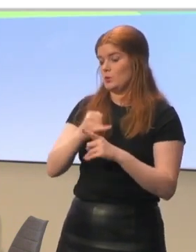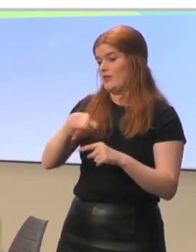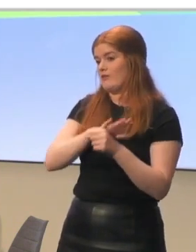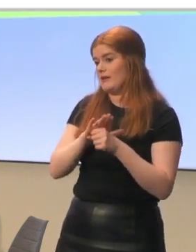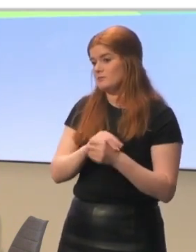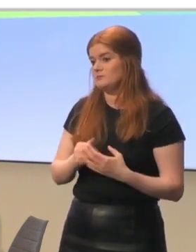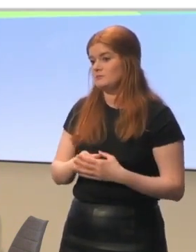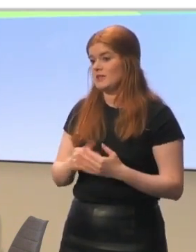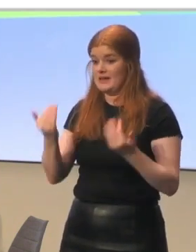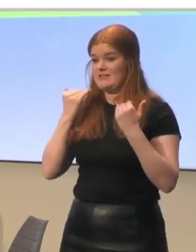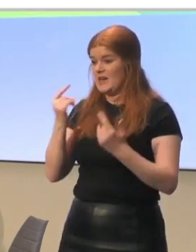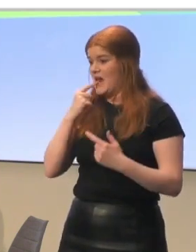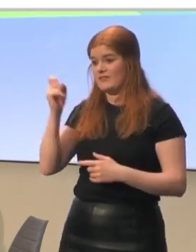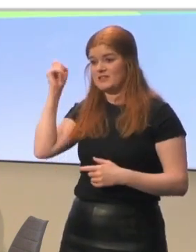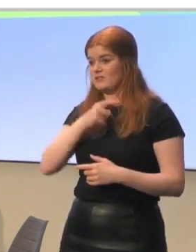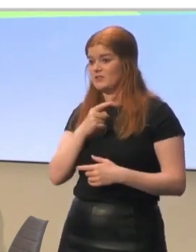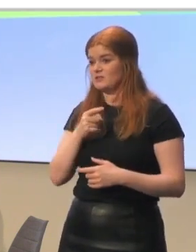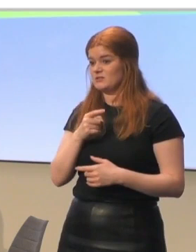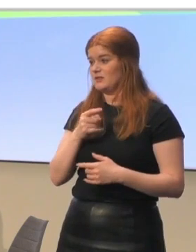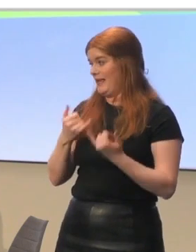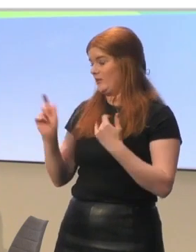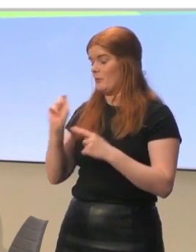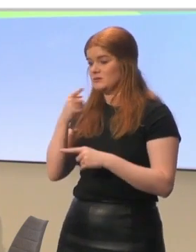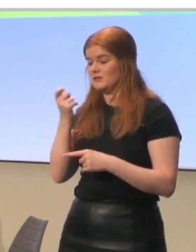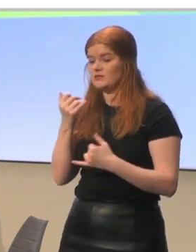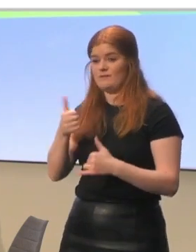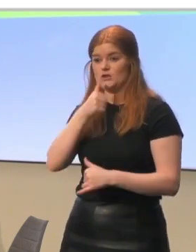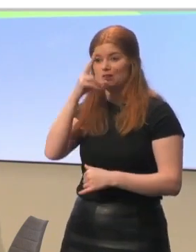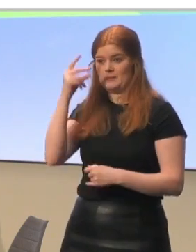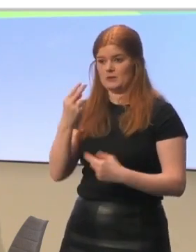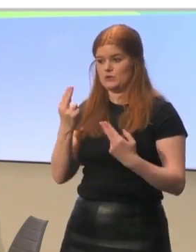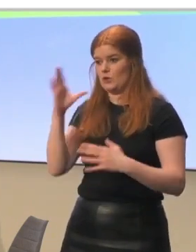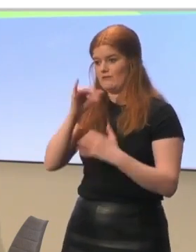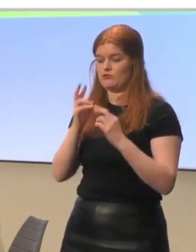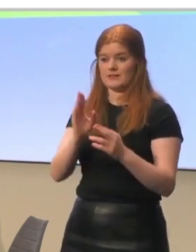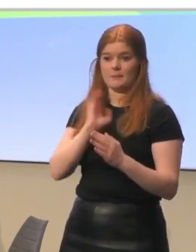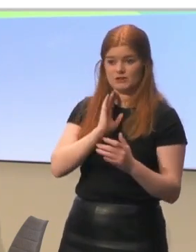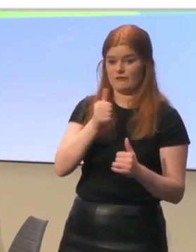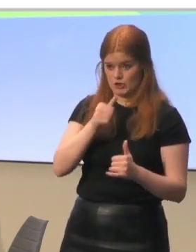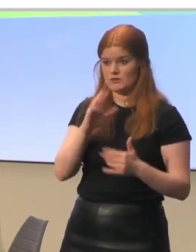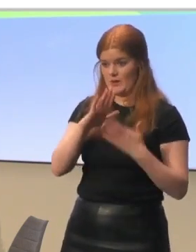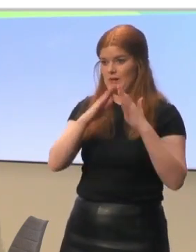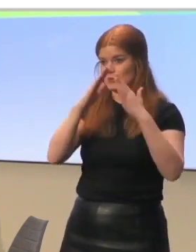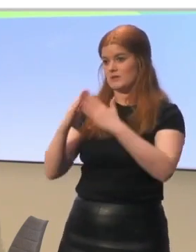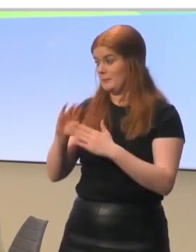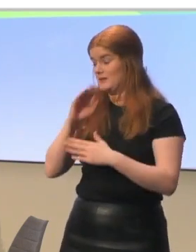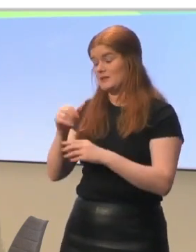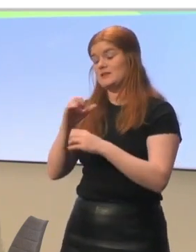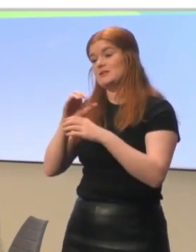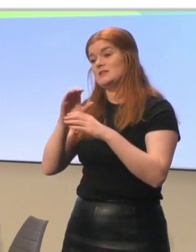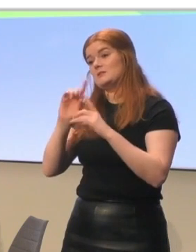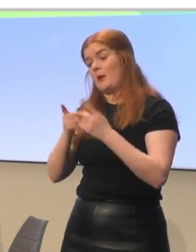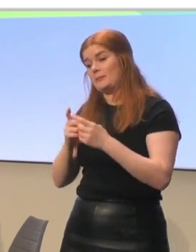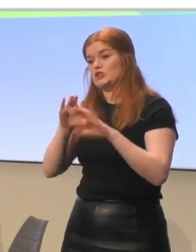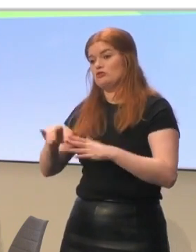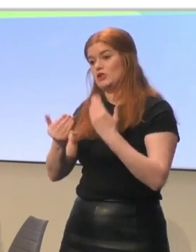Information that's been difficult, as Tomas again said. The first instance is to find accommodation for them. So the Department of Children and Youth Affairs, who have been